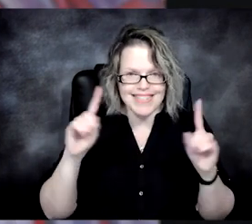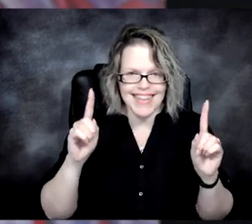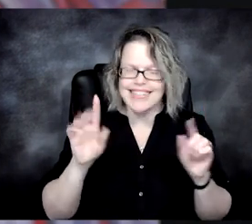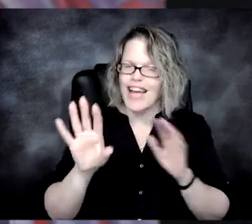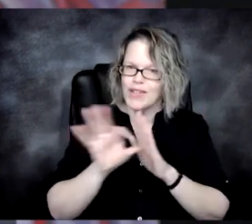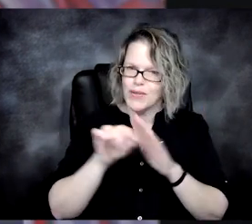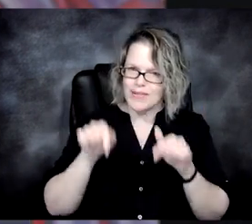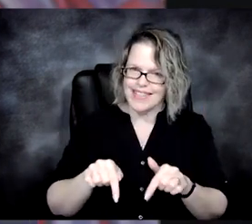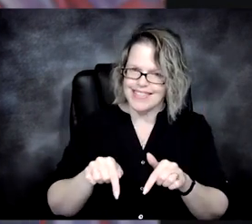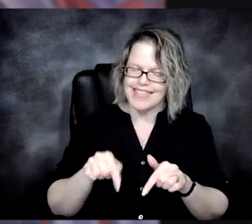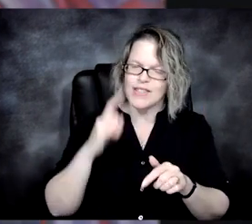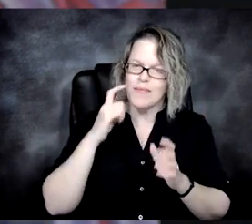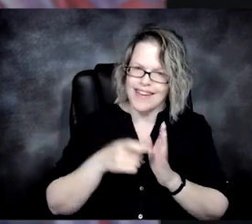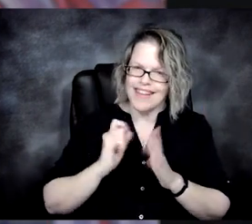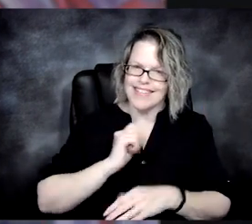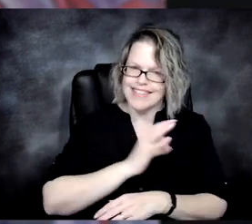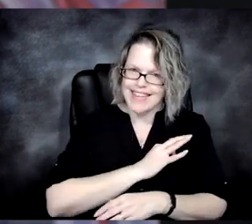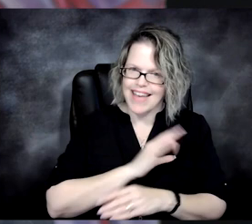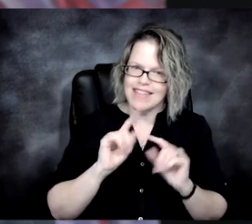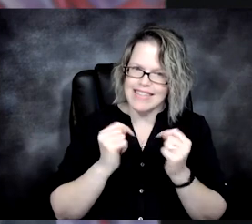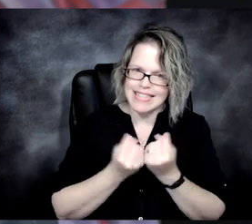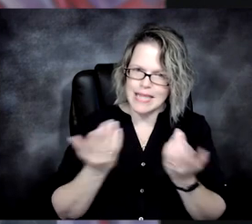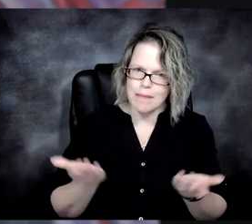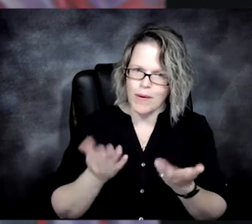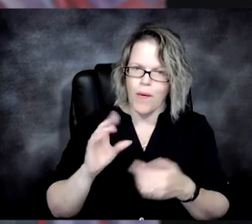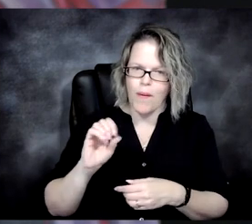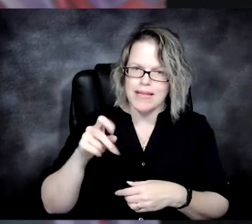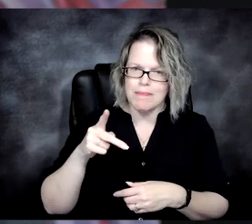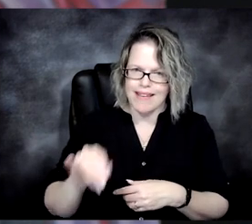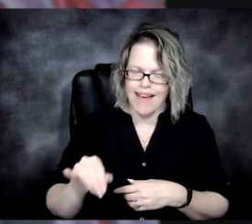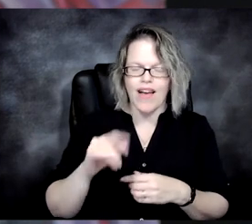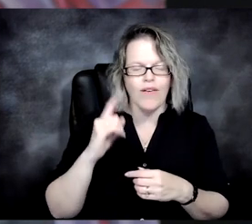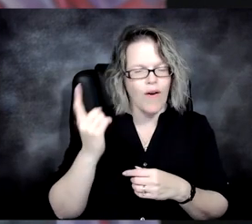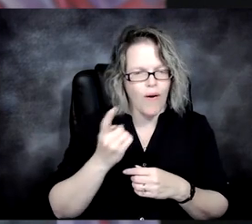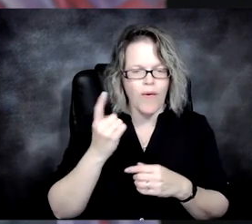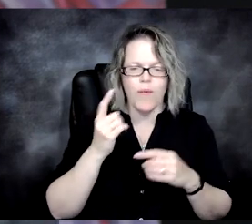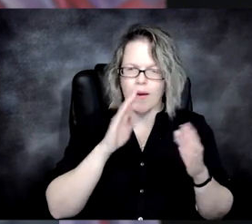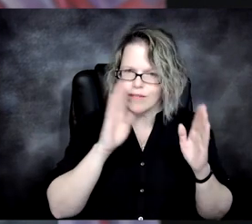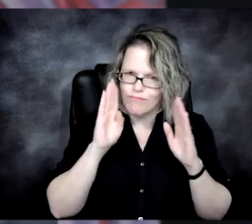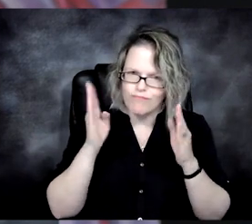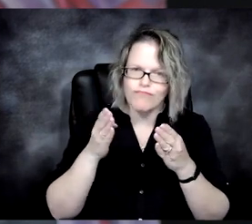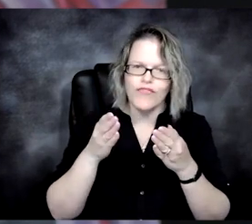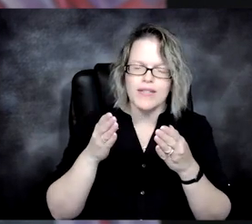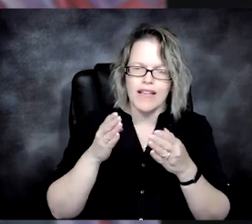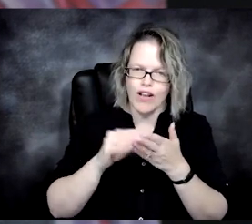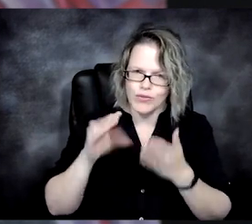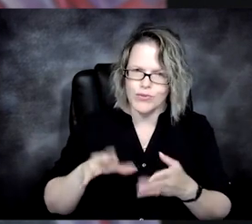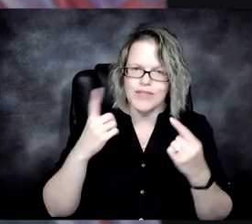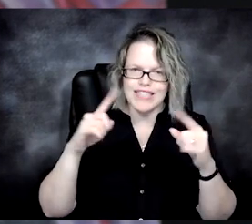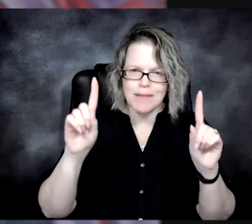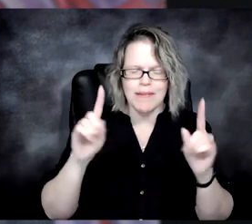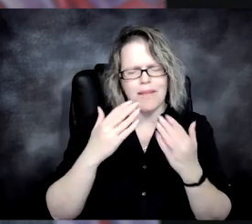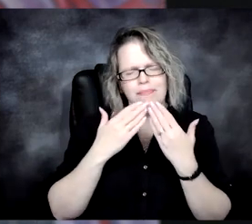award this year in recognition of the staff and the teams at OSPI who are always leading towards student achievement. I am so thankful for them.